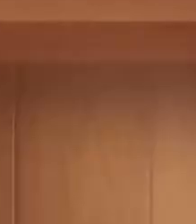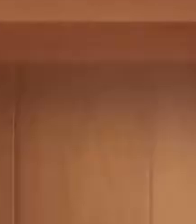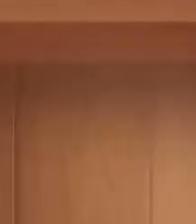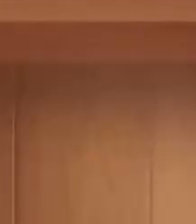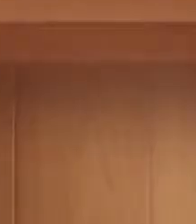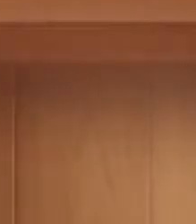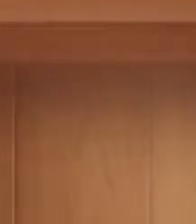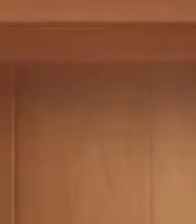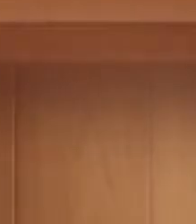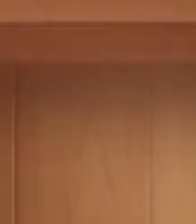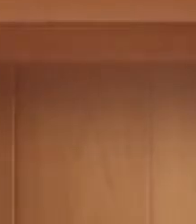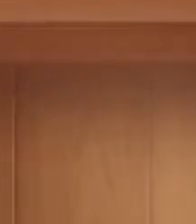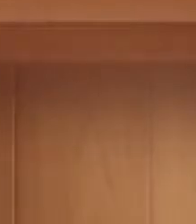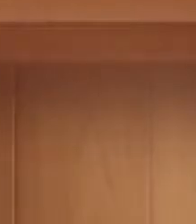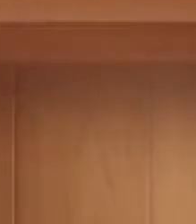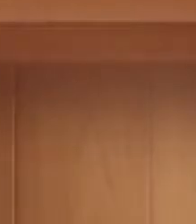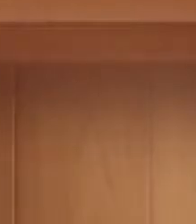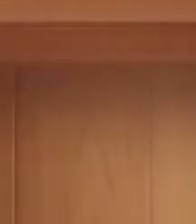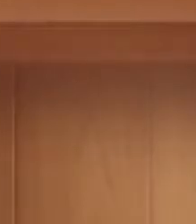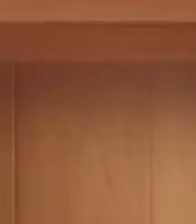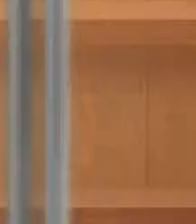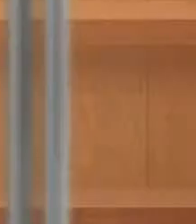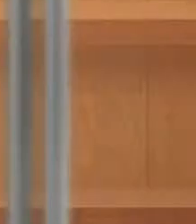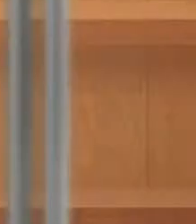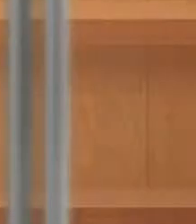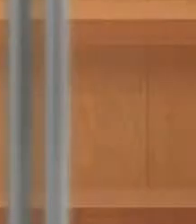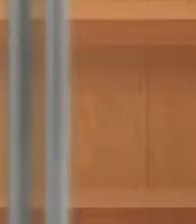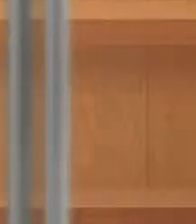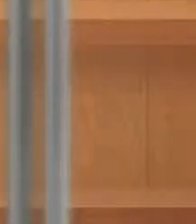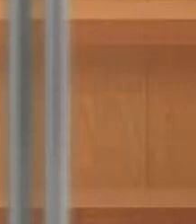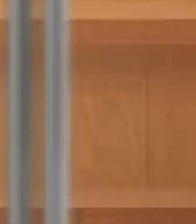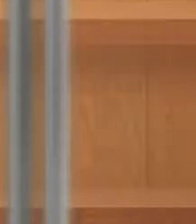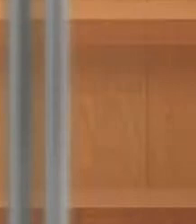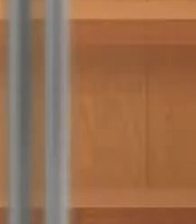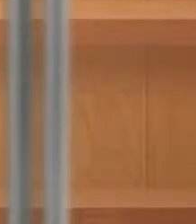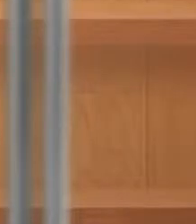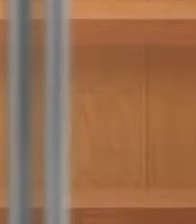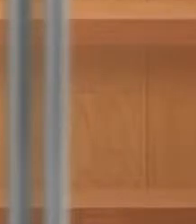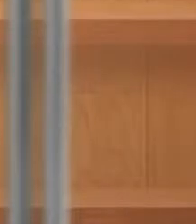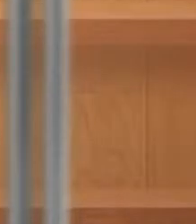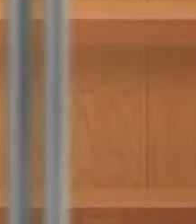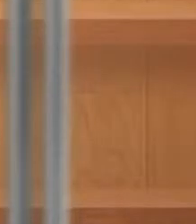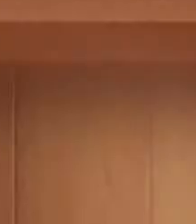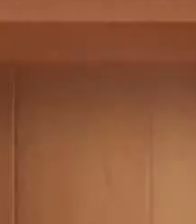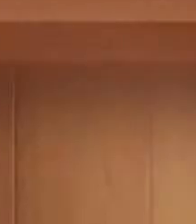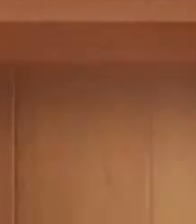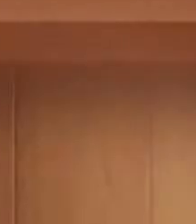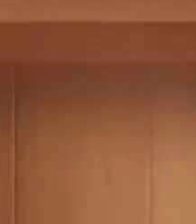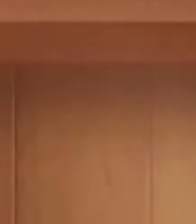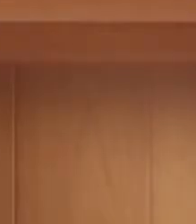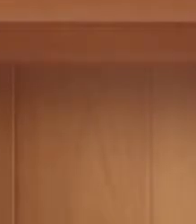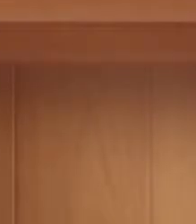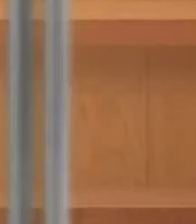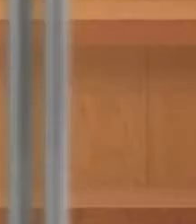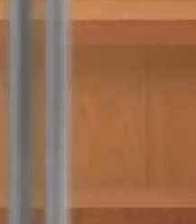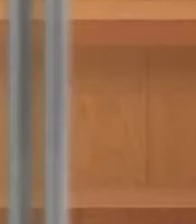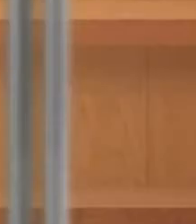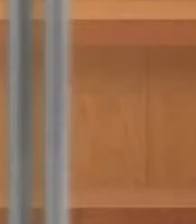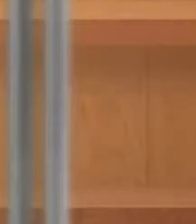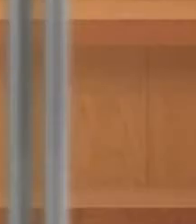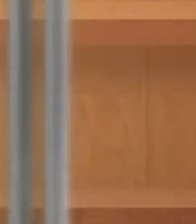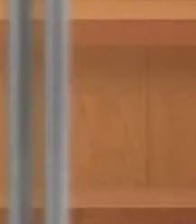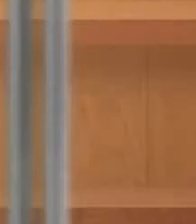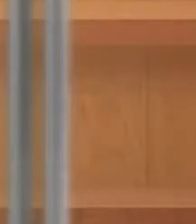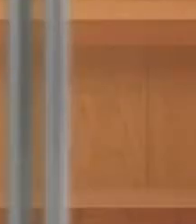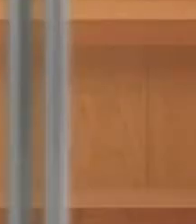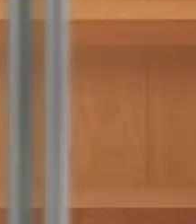are you today? I'm doing good, Nogwazi. How are you? I'm doing very well, thank you very much. We're doing trigonometry today. Yes, that's correct. Okay, I